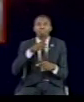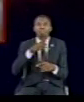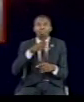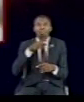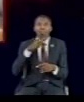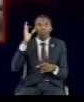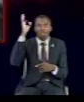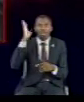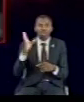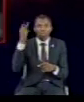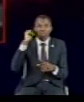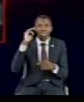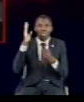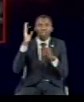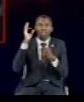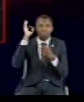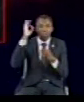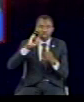was praying too.